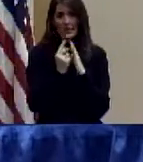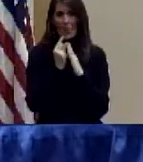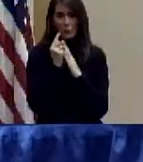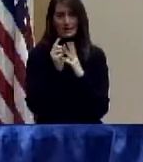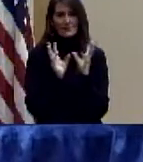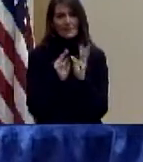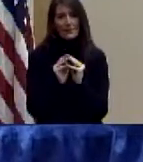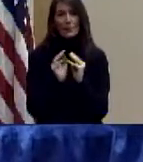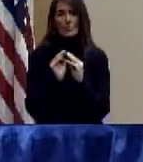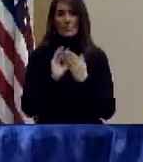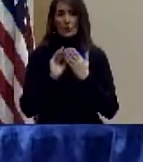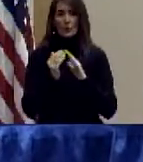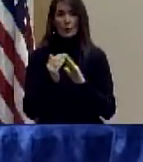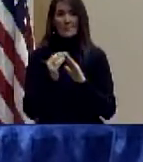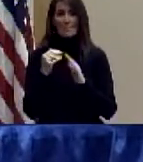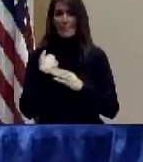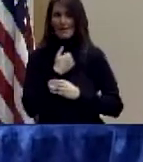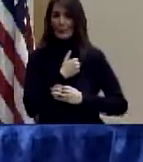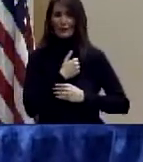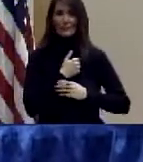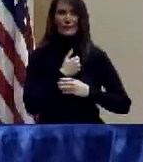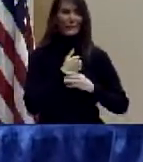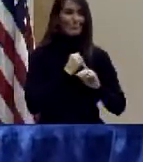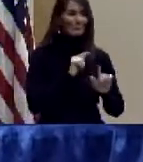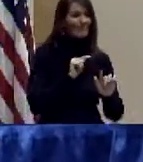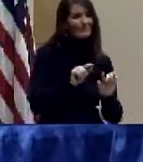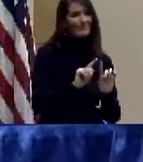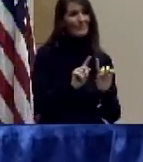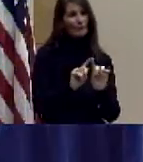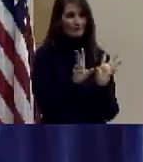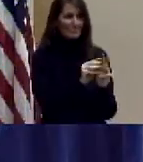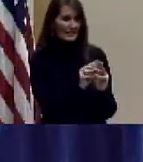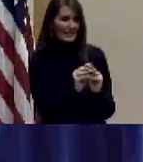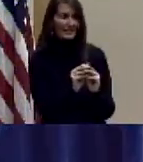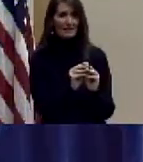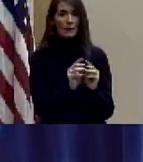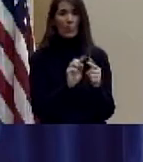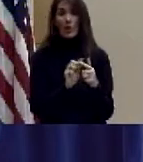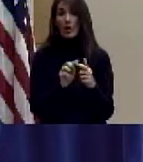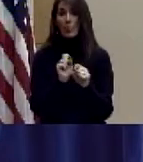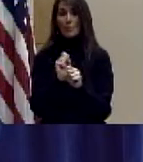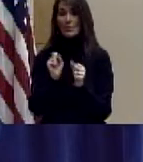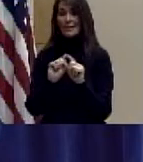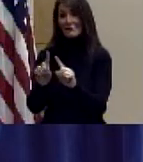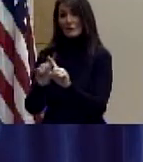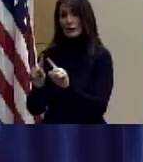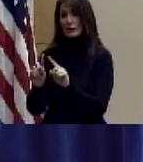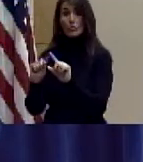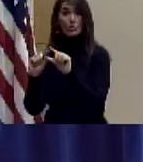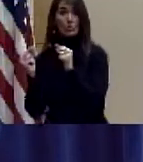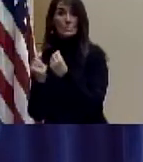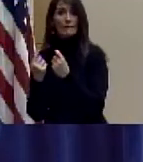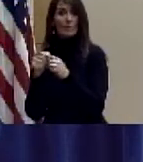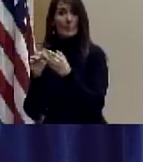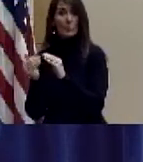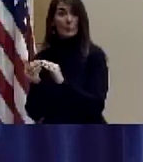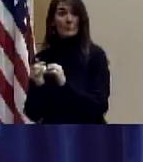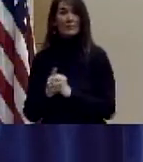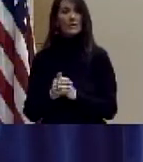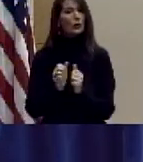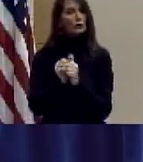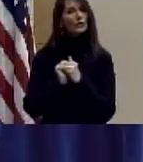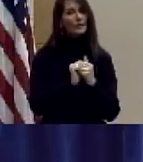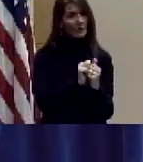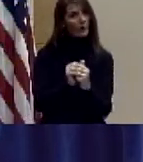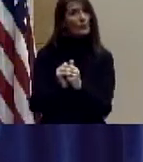with community members, holding community meetings, or working with other community groups. Together we work